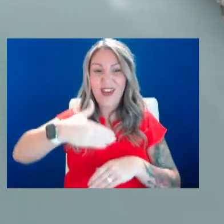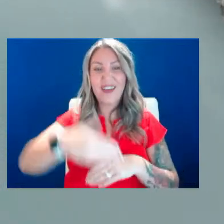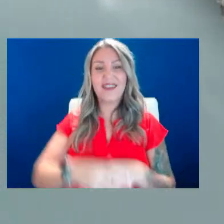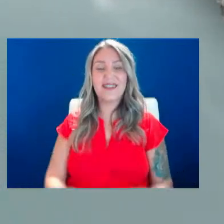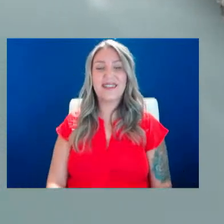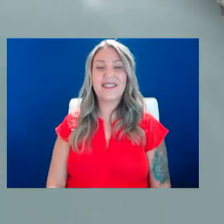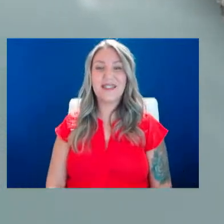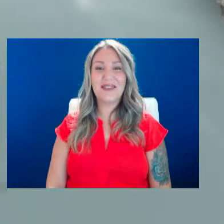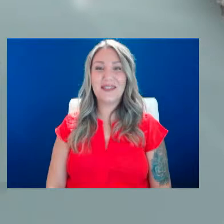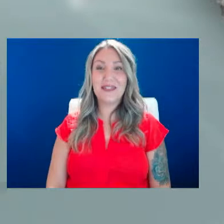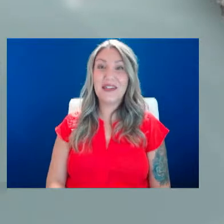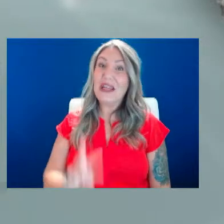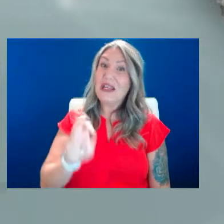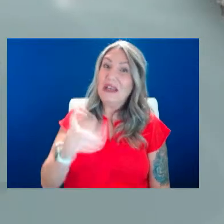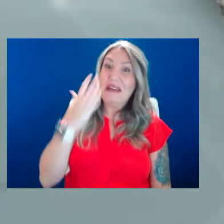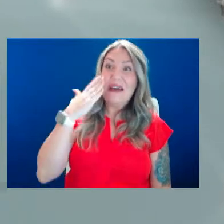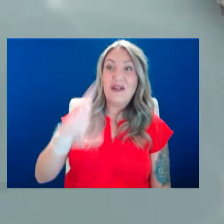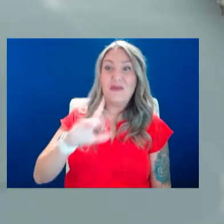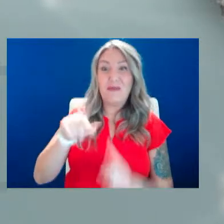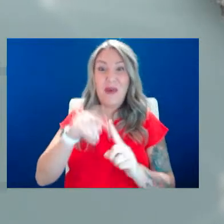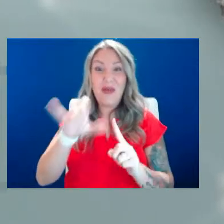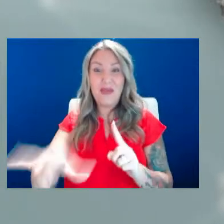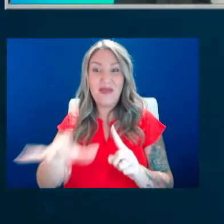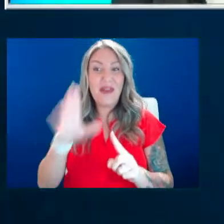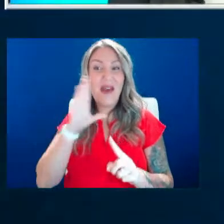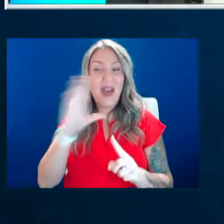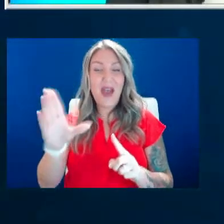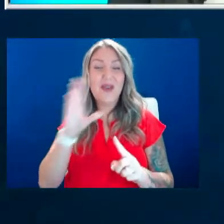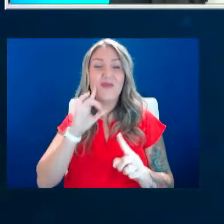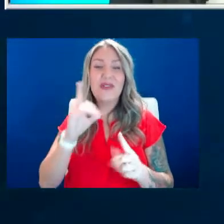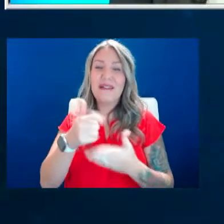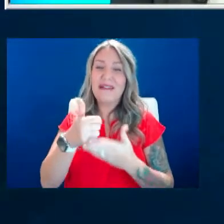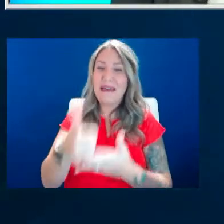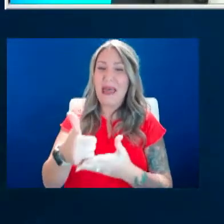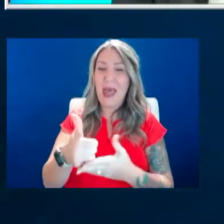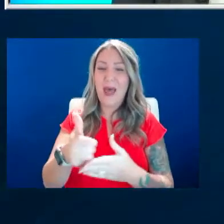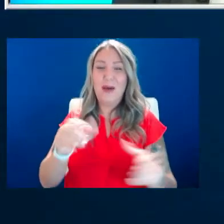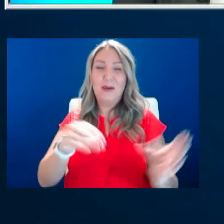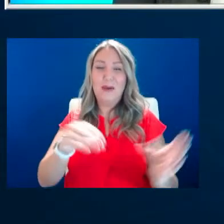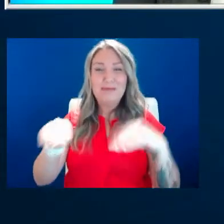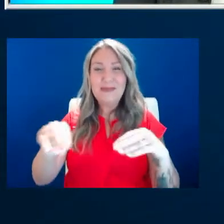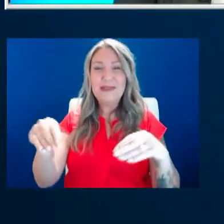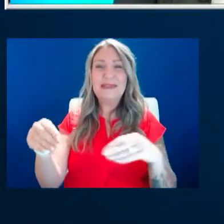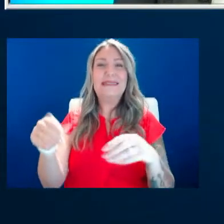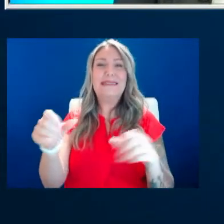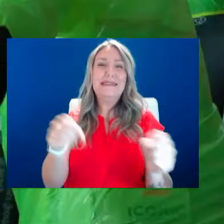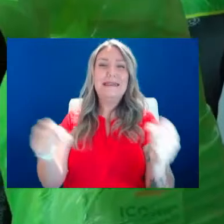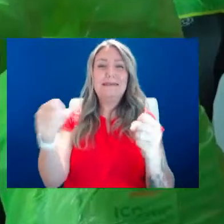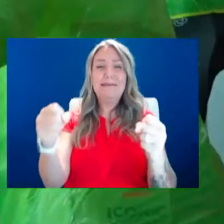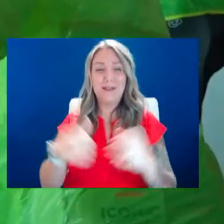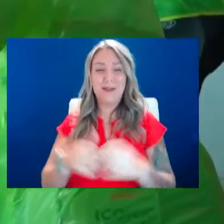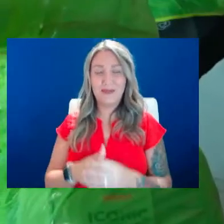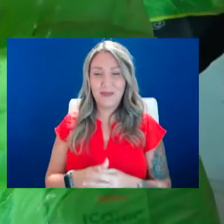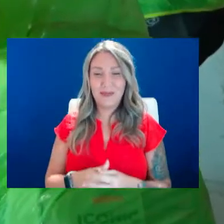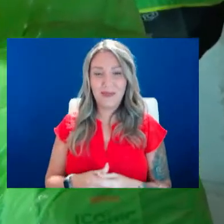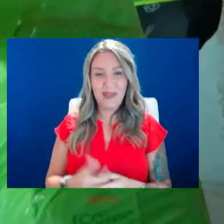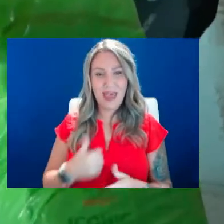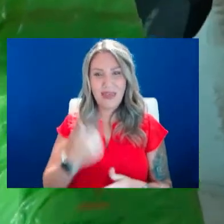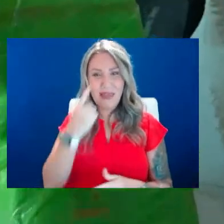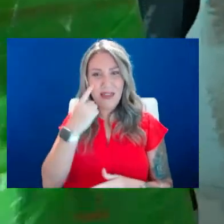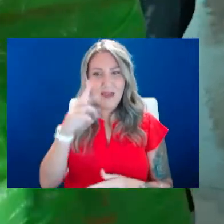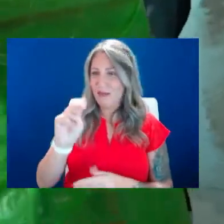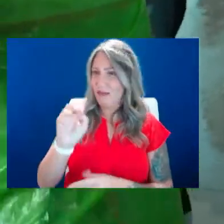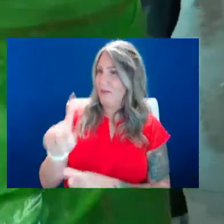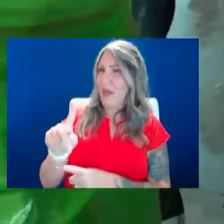Well, I don't know about that. I'll steer. I can do the steering part, okay. So I think we had the map up on the screen that